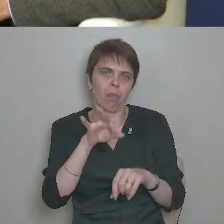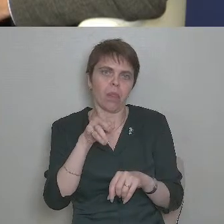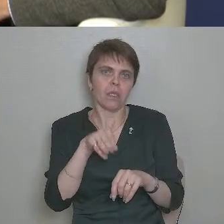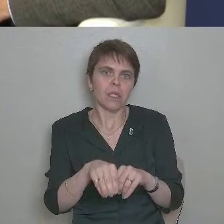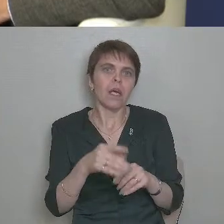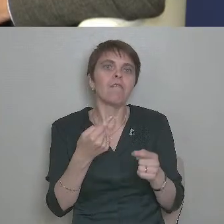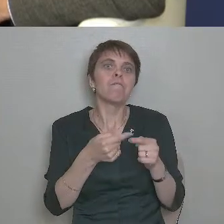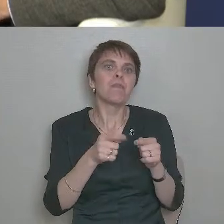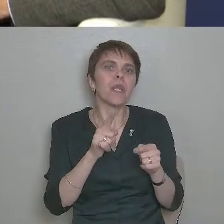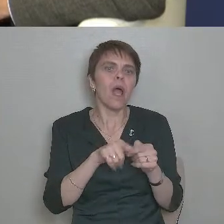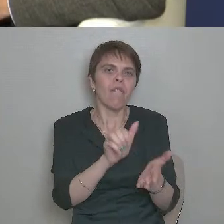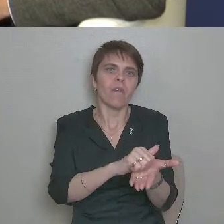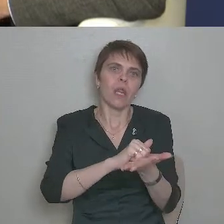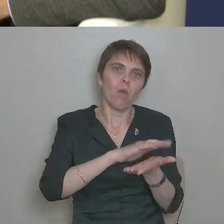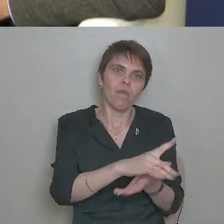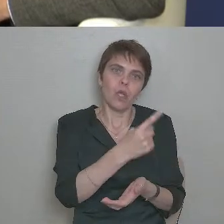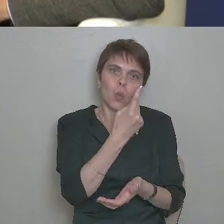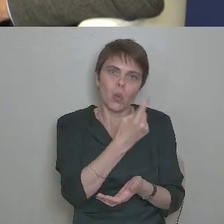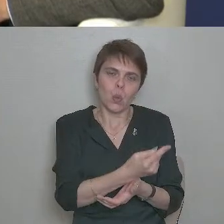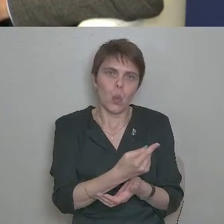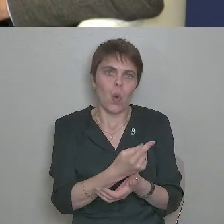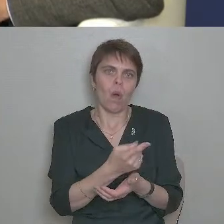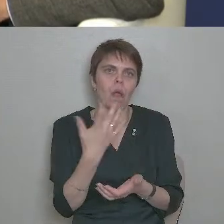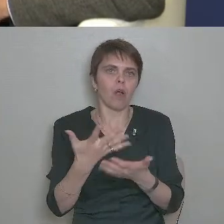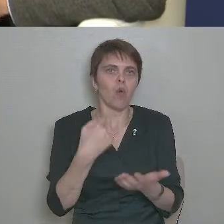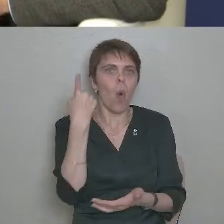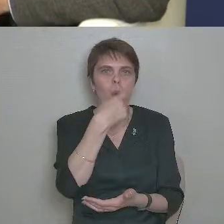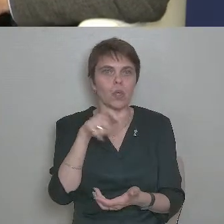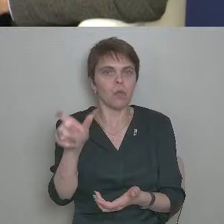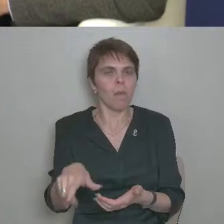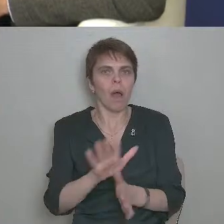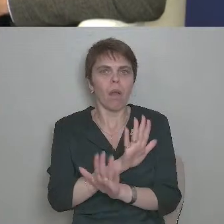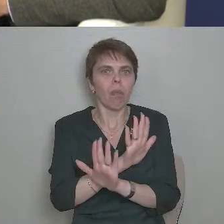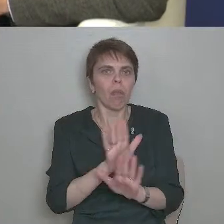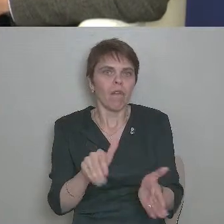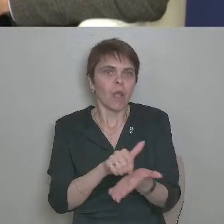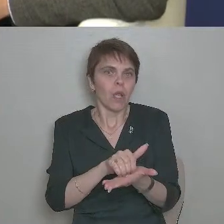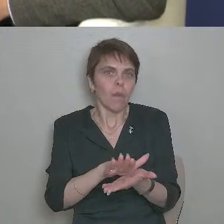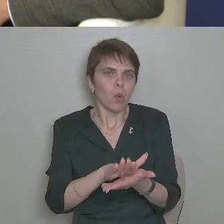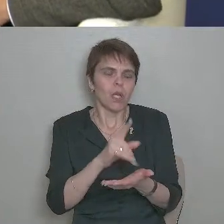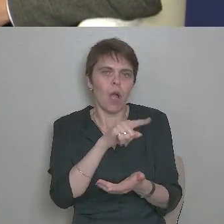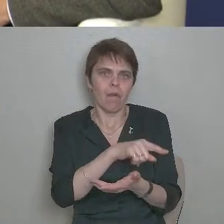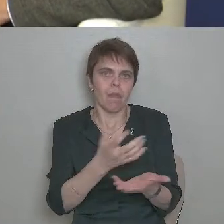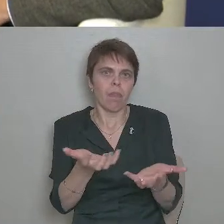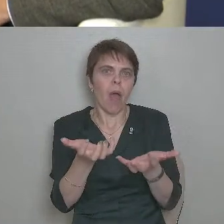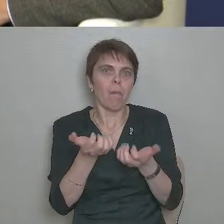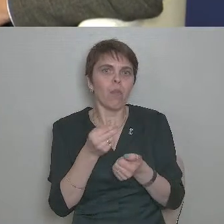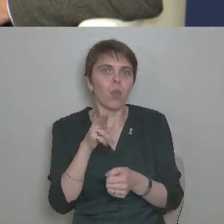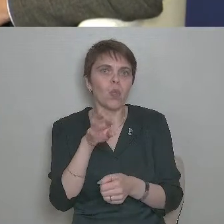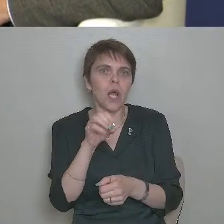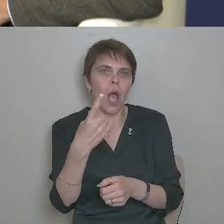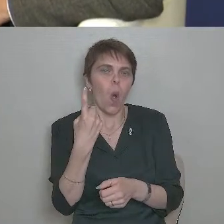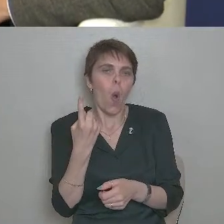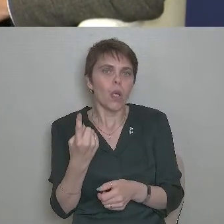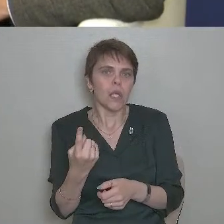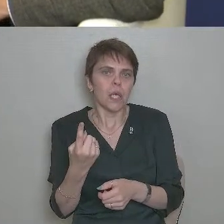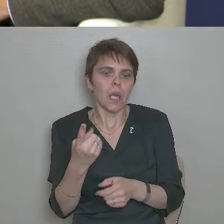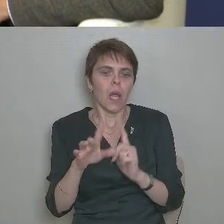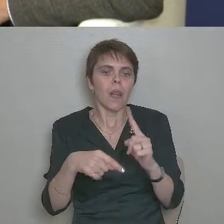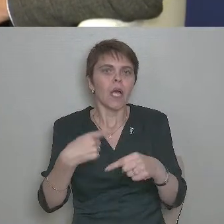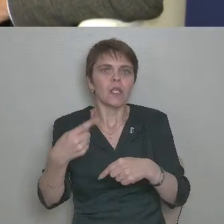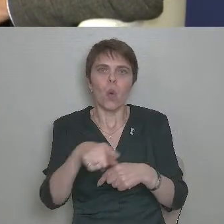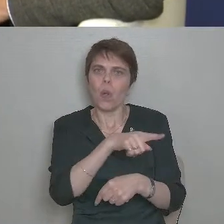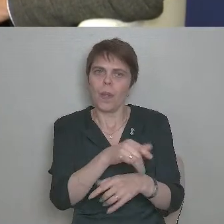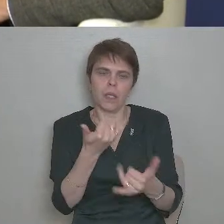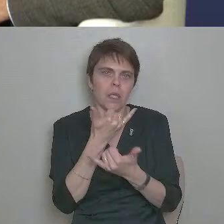That's why it will be necessary to refuse from one of them. But they will get one mandate, at